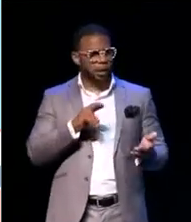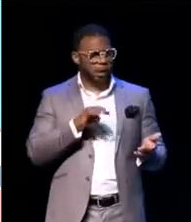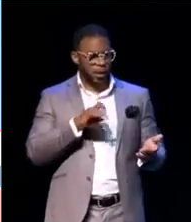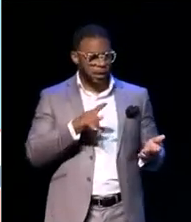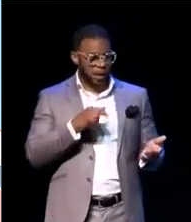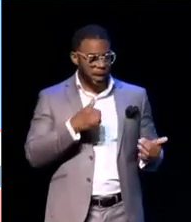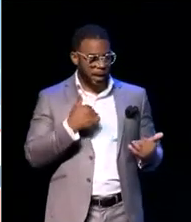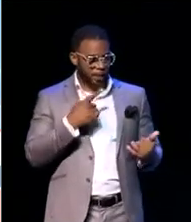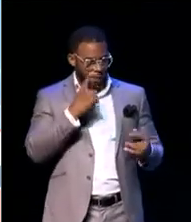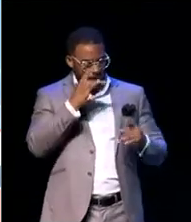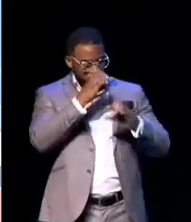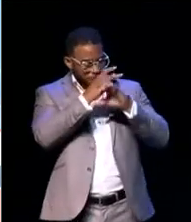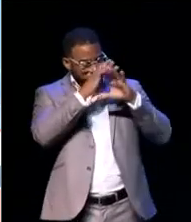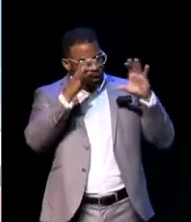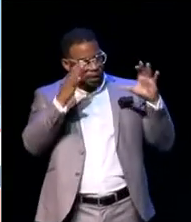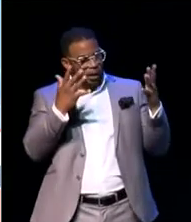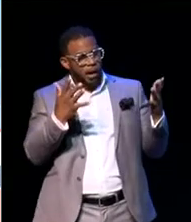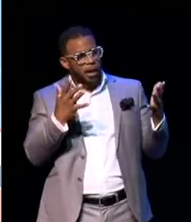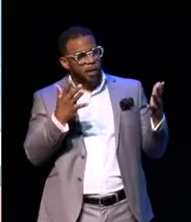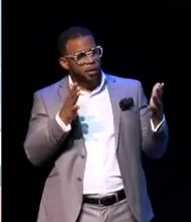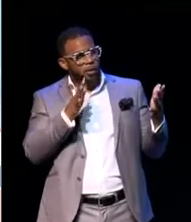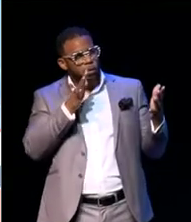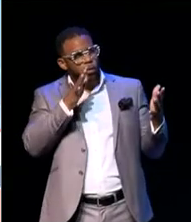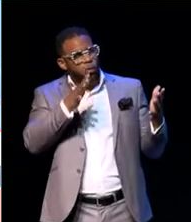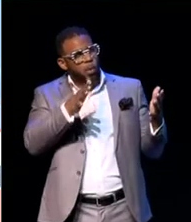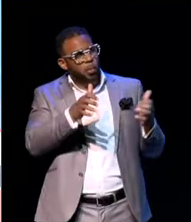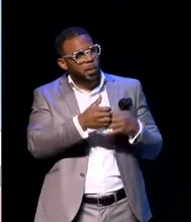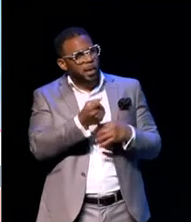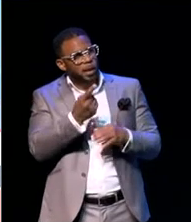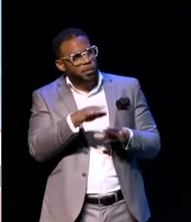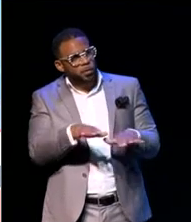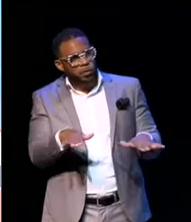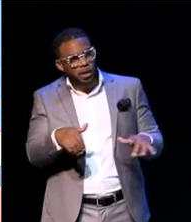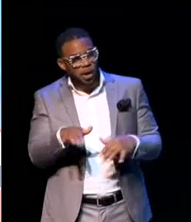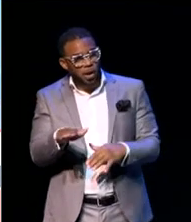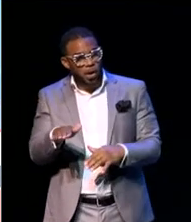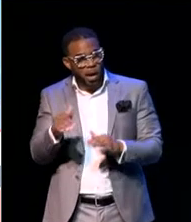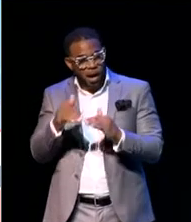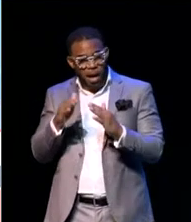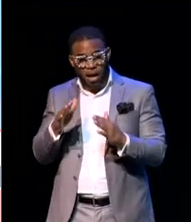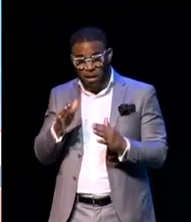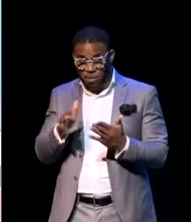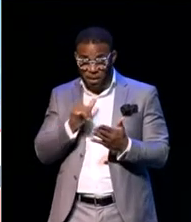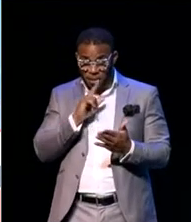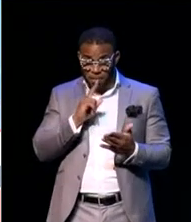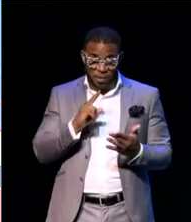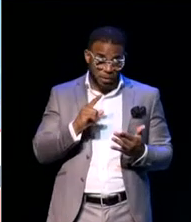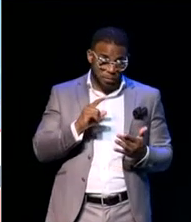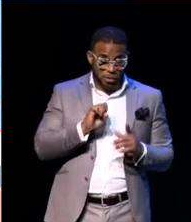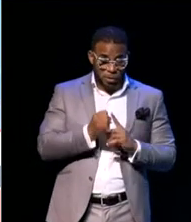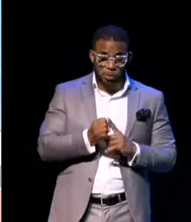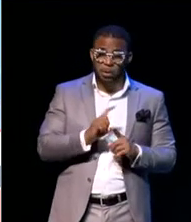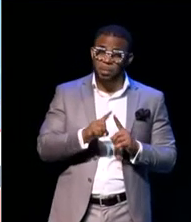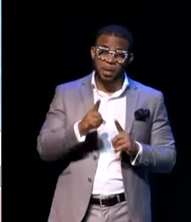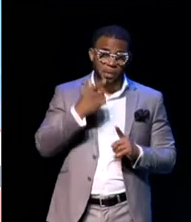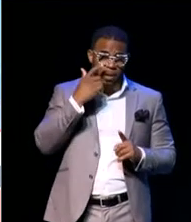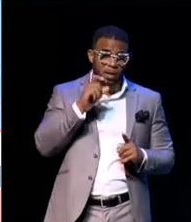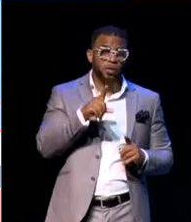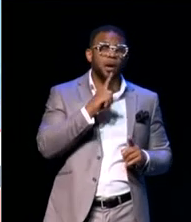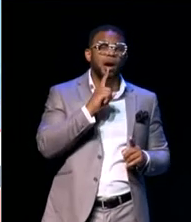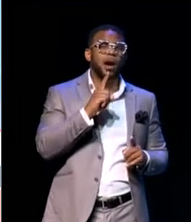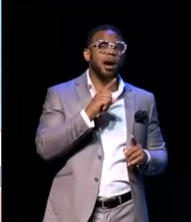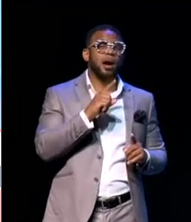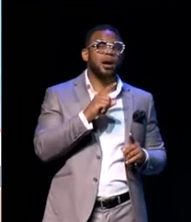I'm having this vision of this grandmother with these 11 children in her house, but that may not be the case. But because you